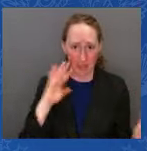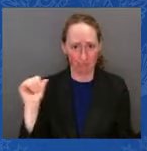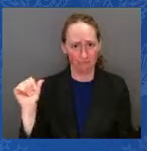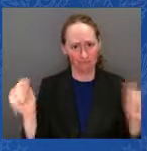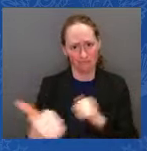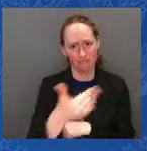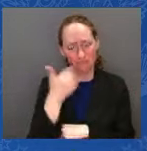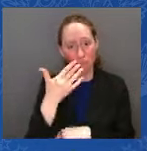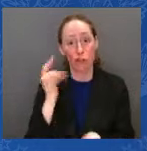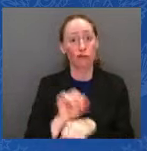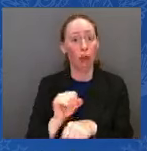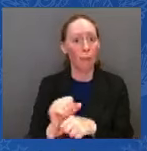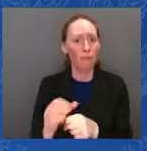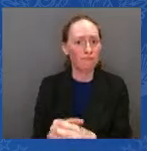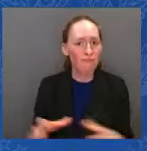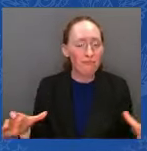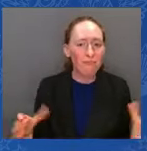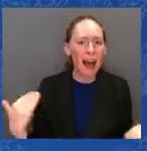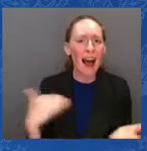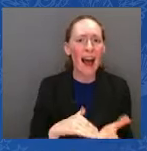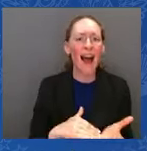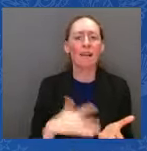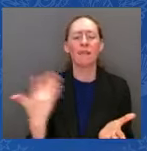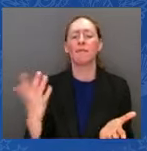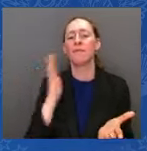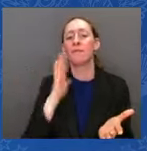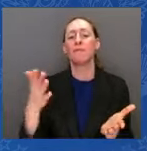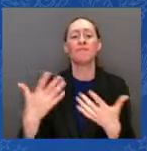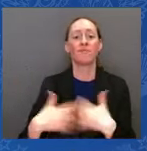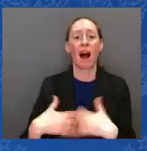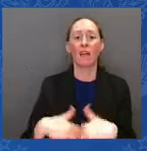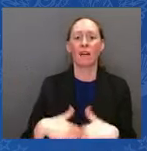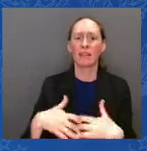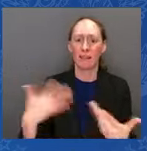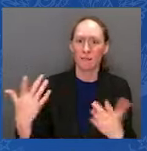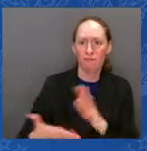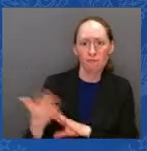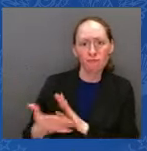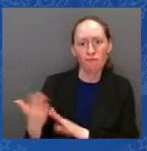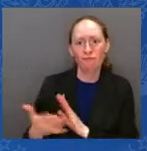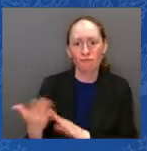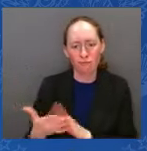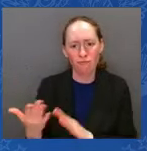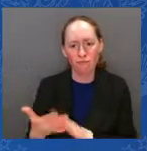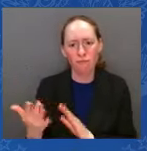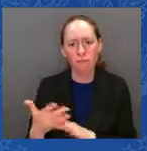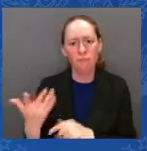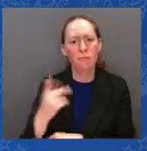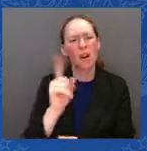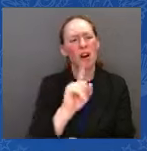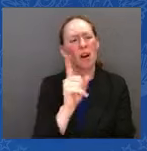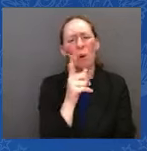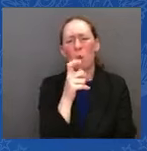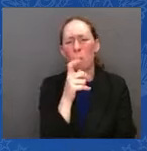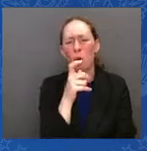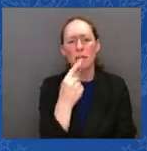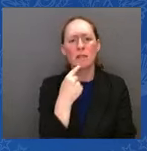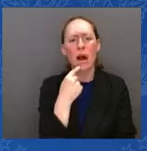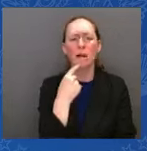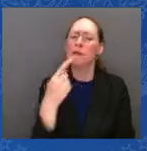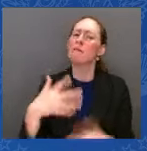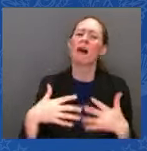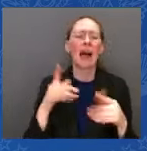American manufacturers are booming again. Where's it written America can't lead the world in manufacturing? We're lowering the